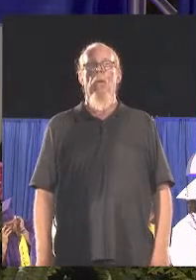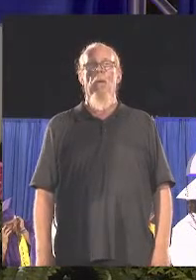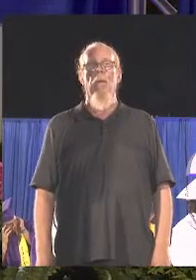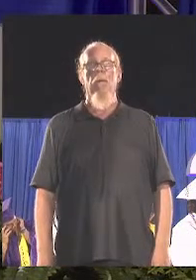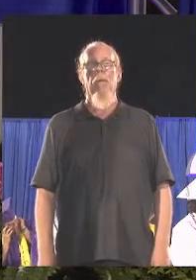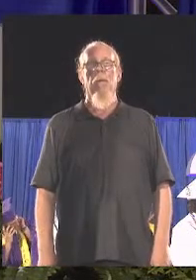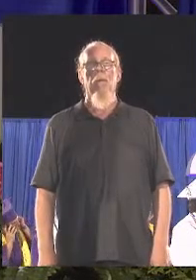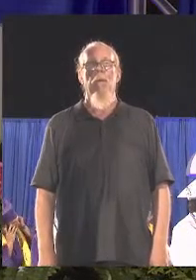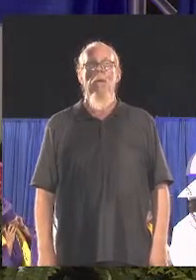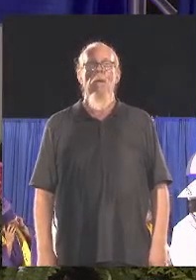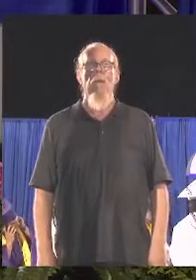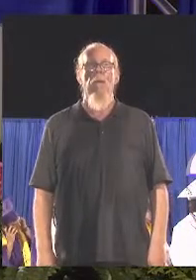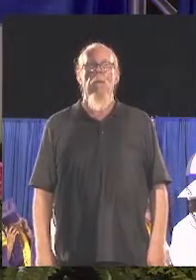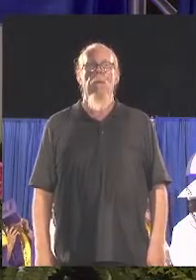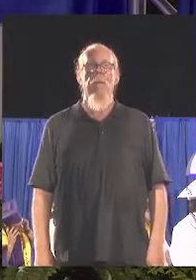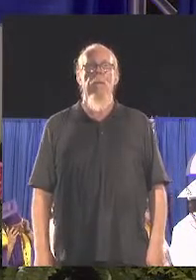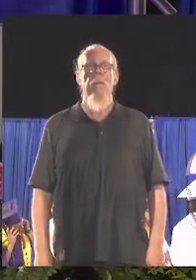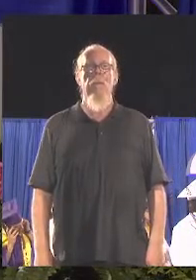Good job.